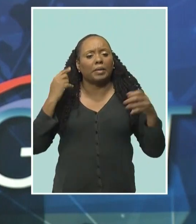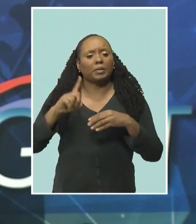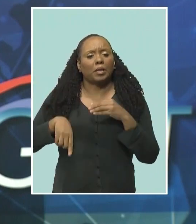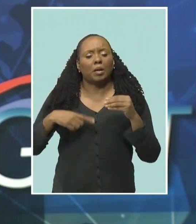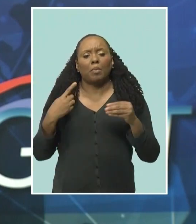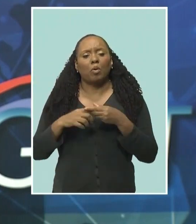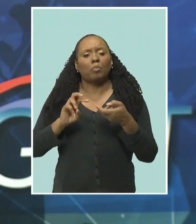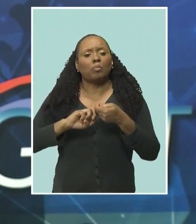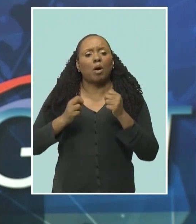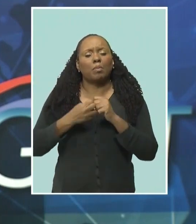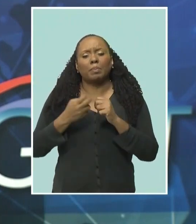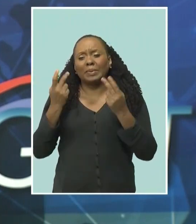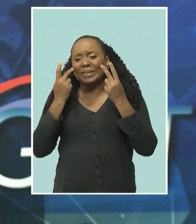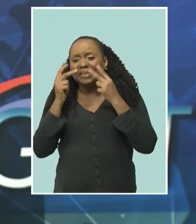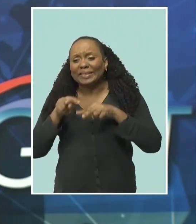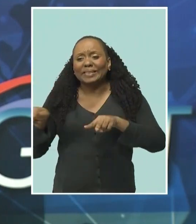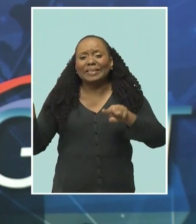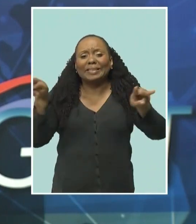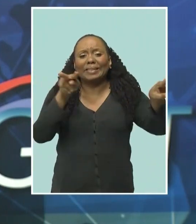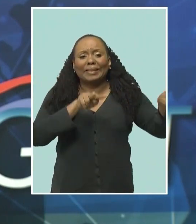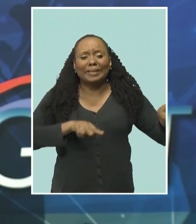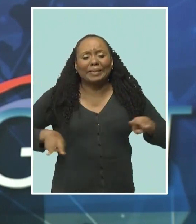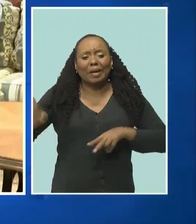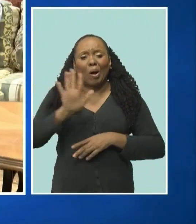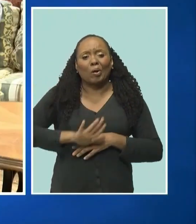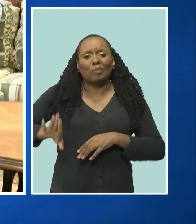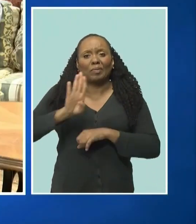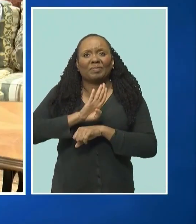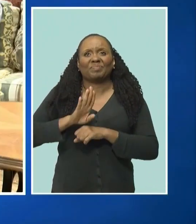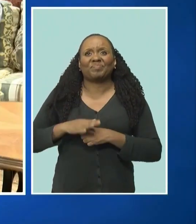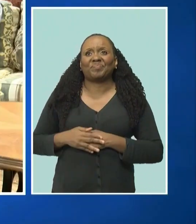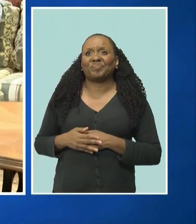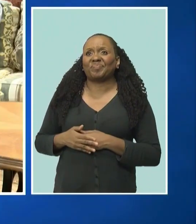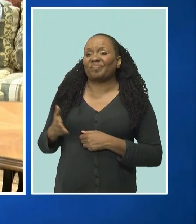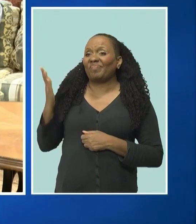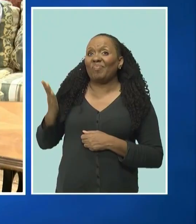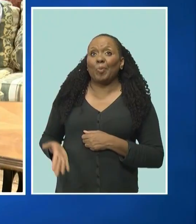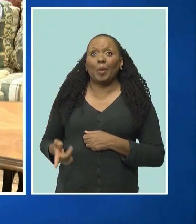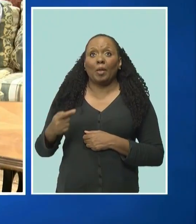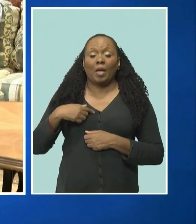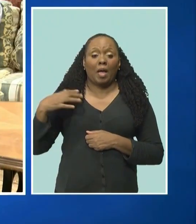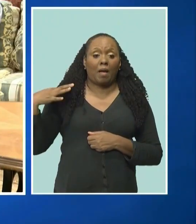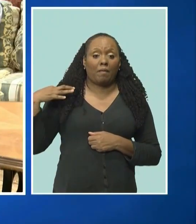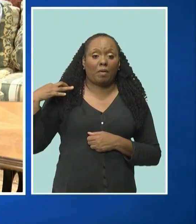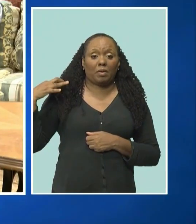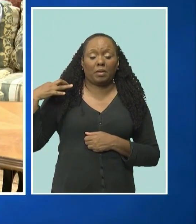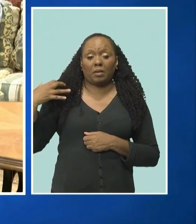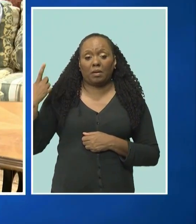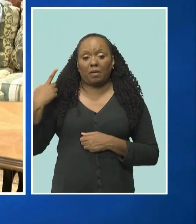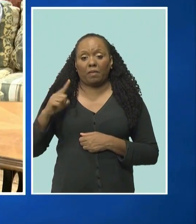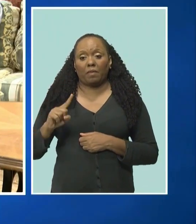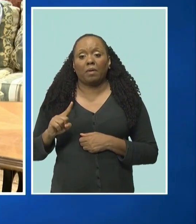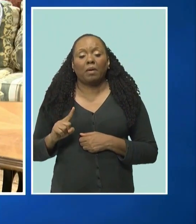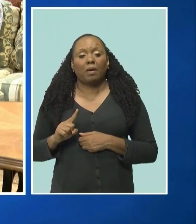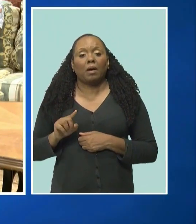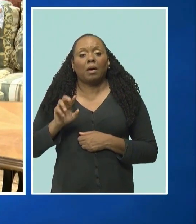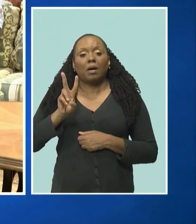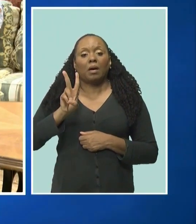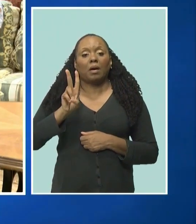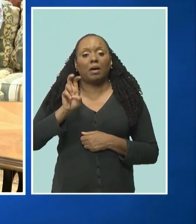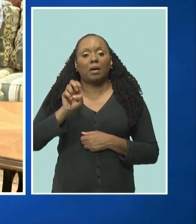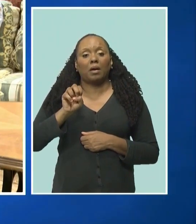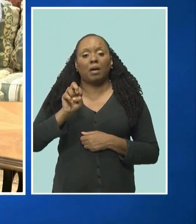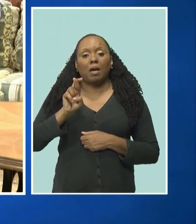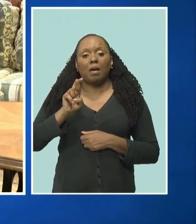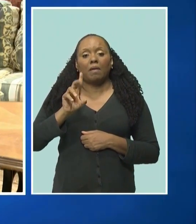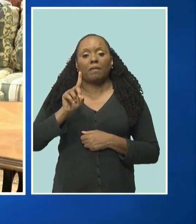being seen in Barbados. I did some volunteer service for Verdun House. And the addicts, I would teach them, some